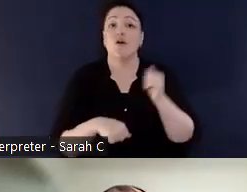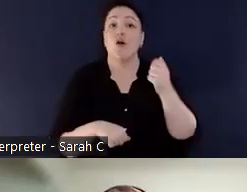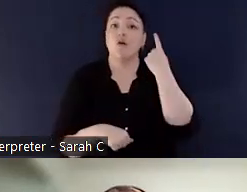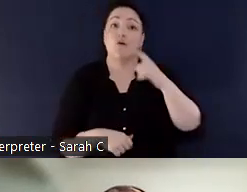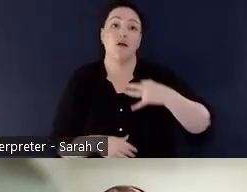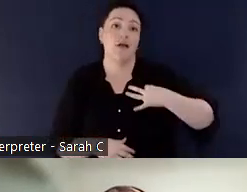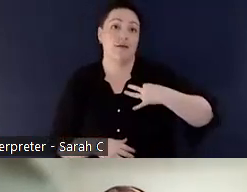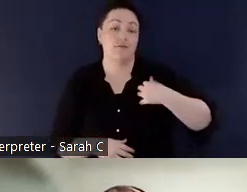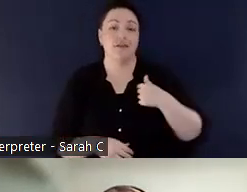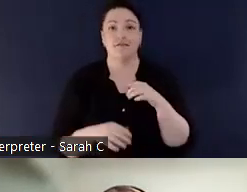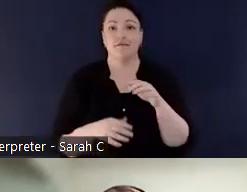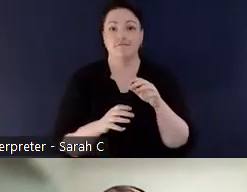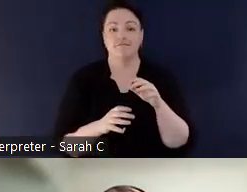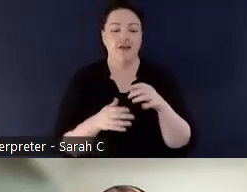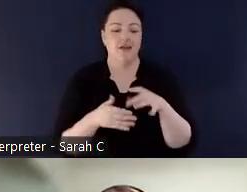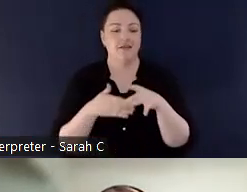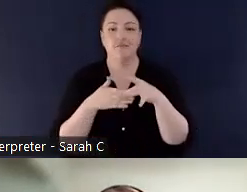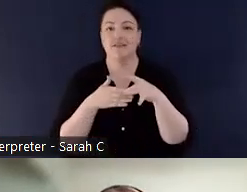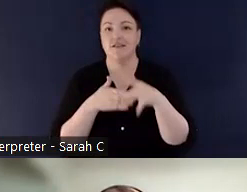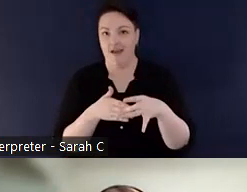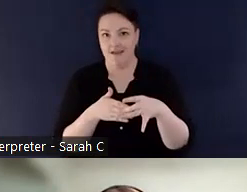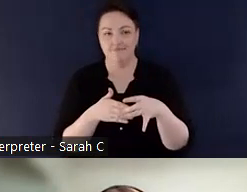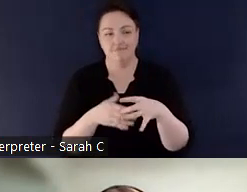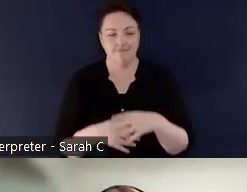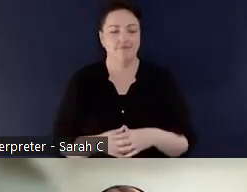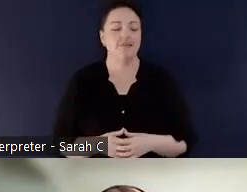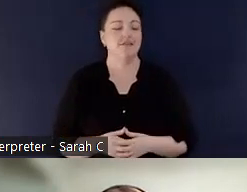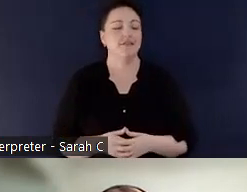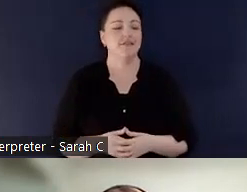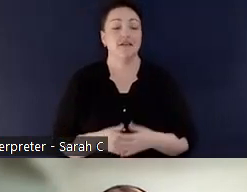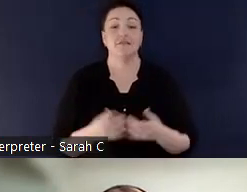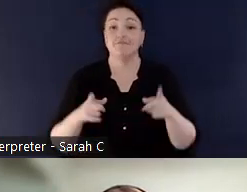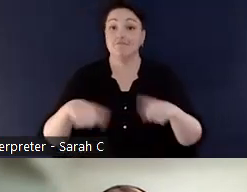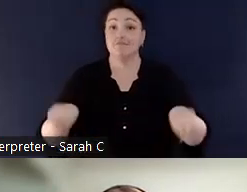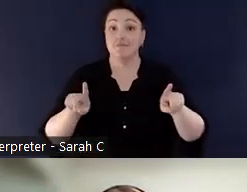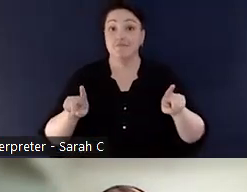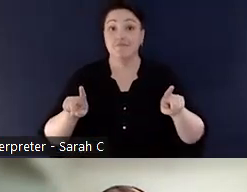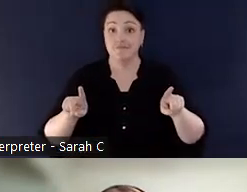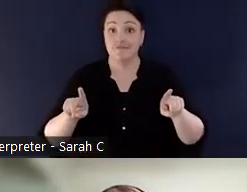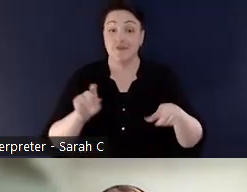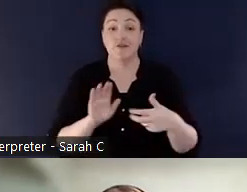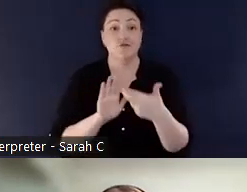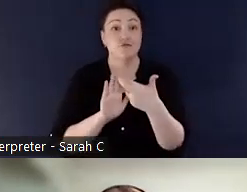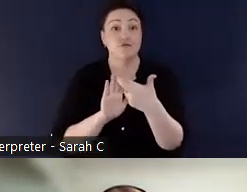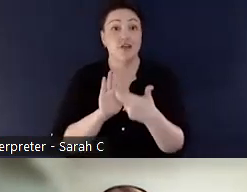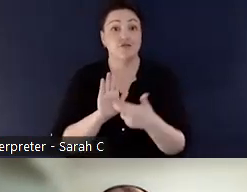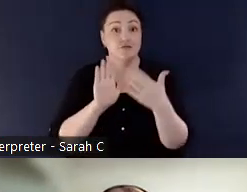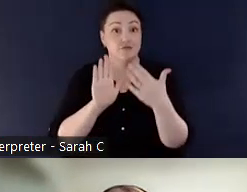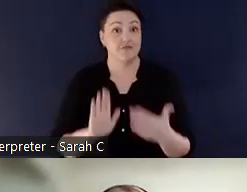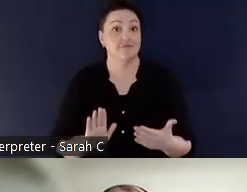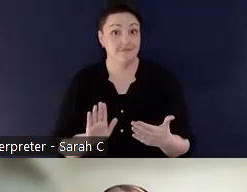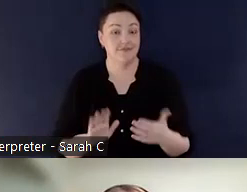guidelines. And with all of you who registered for this session, we will be sharing